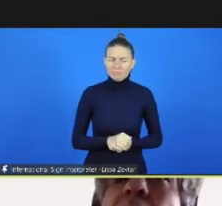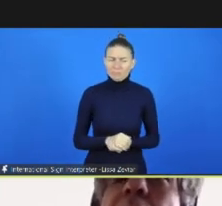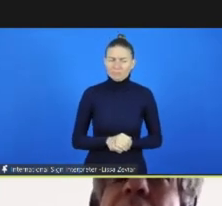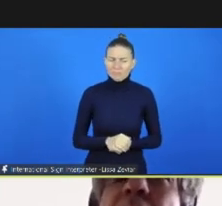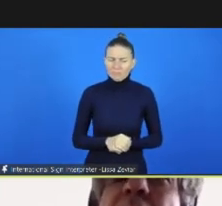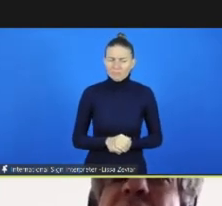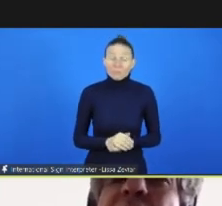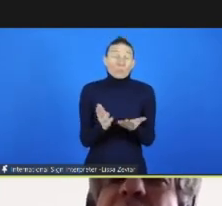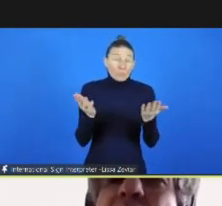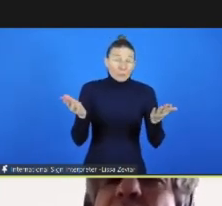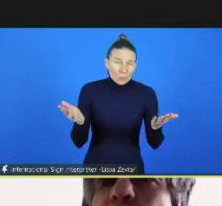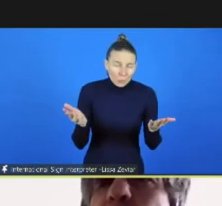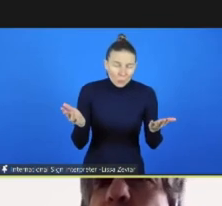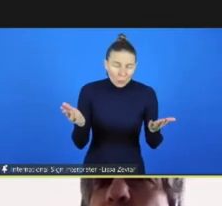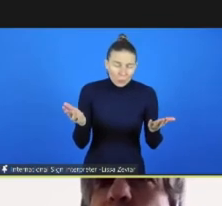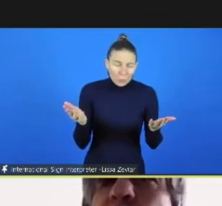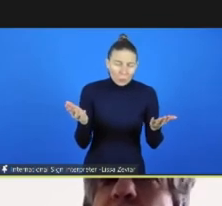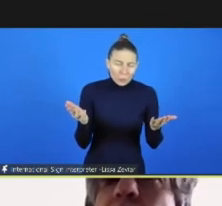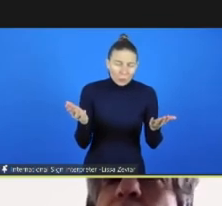So in a way, these are the challenges.